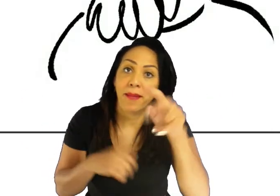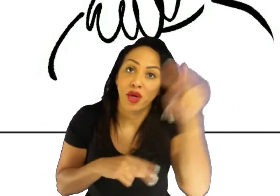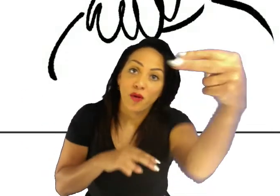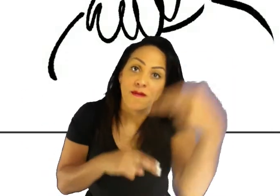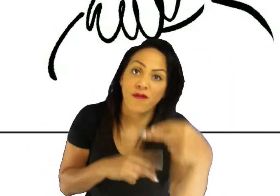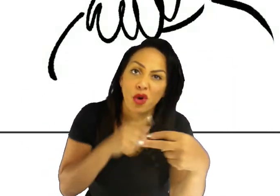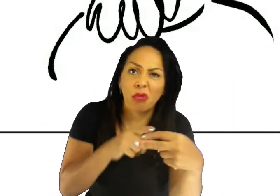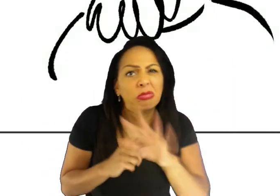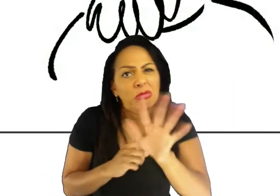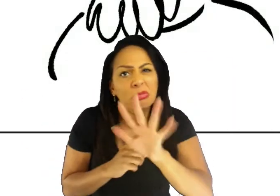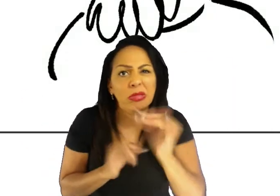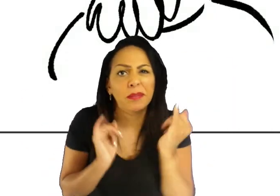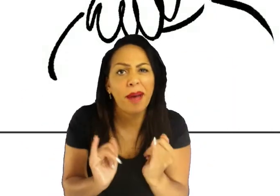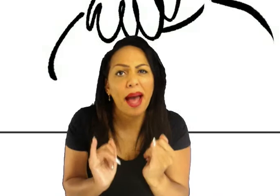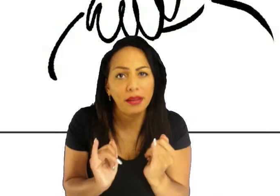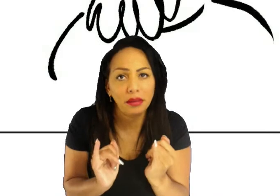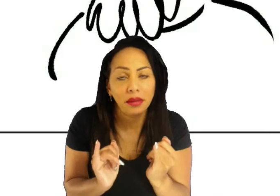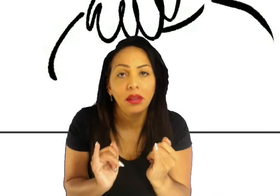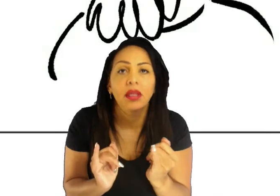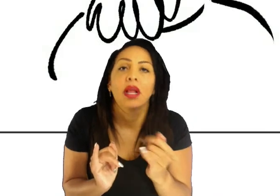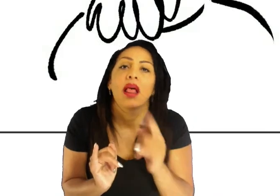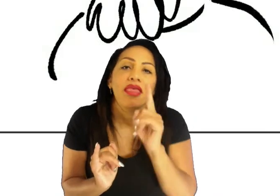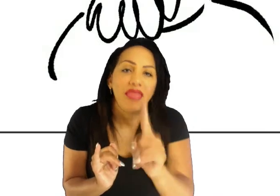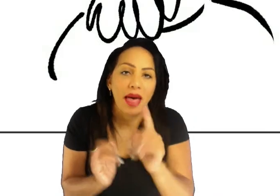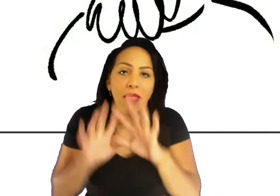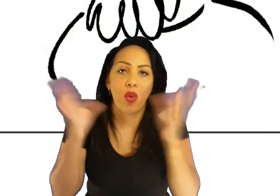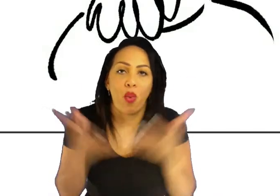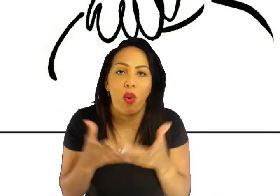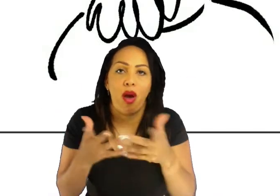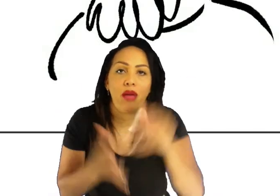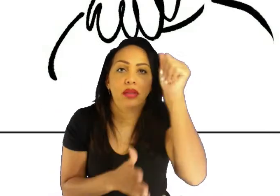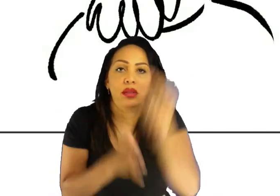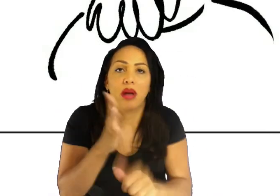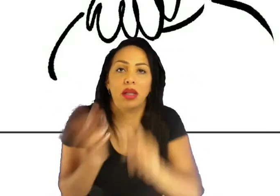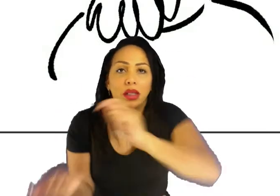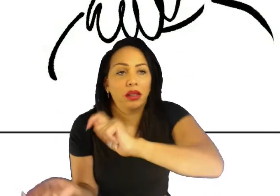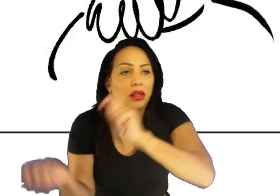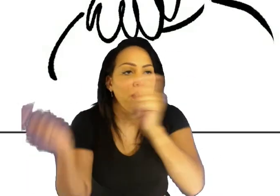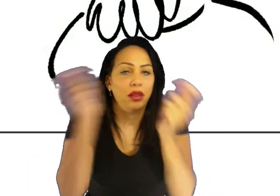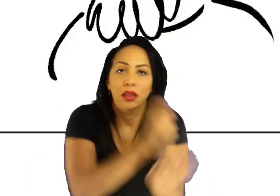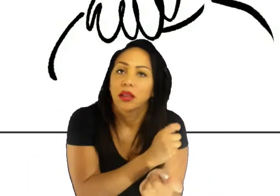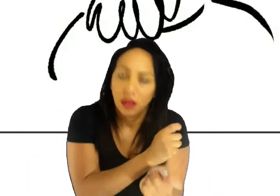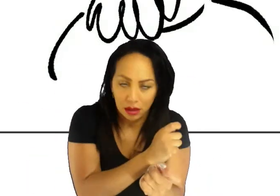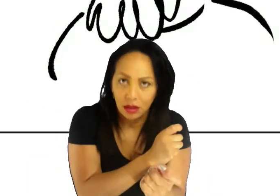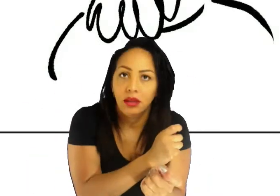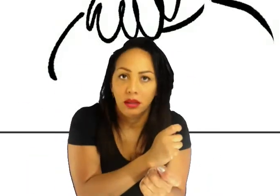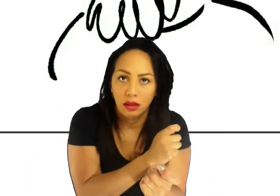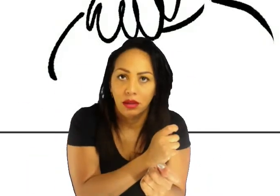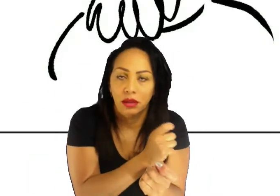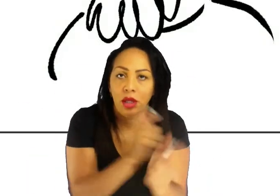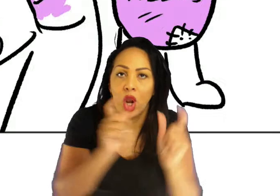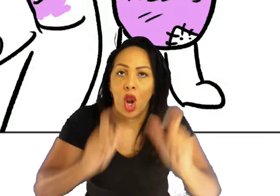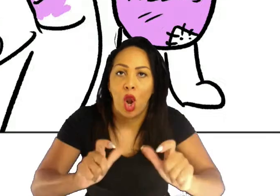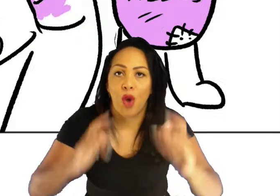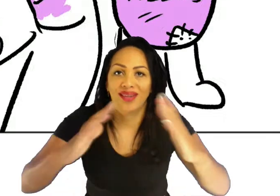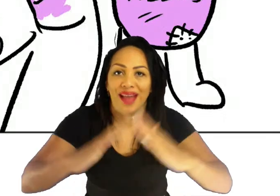When the world did start shifting back to normal at what felt like breakneck speed, I did notice